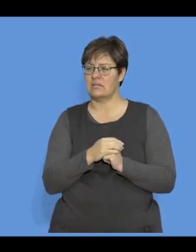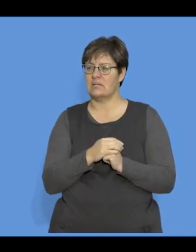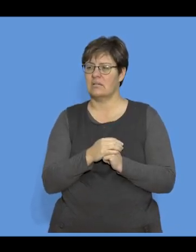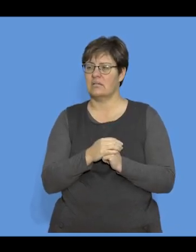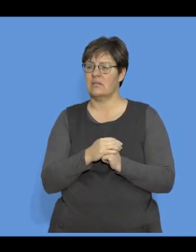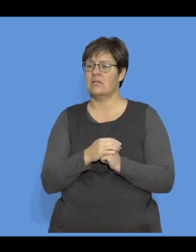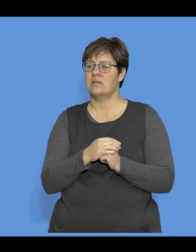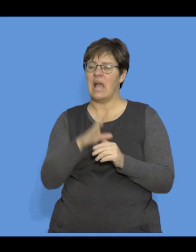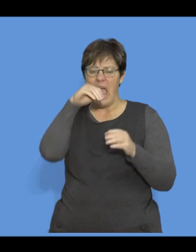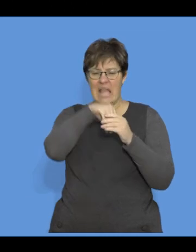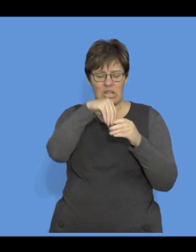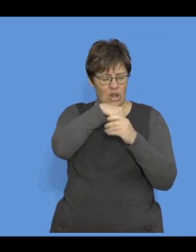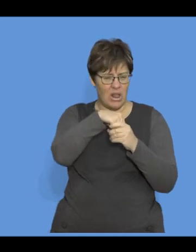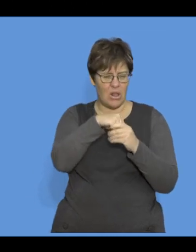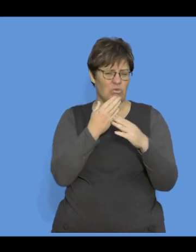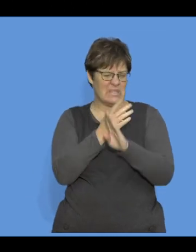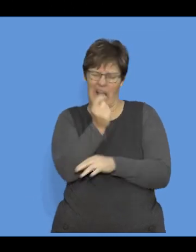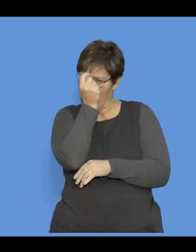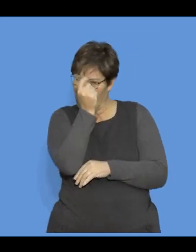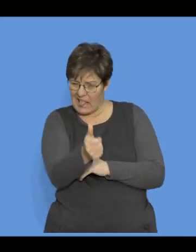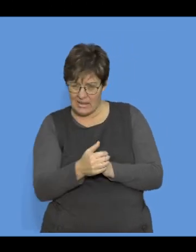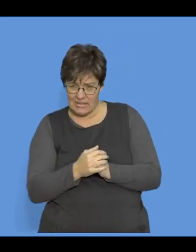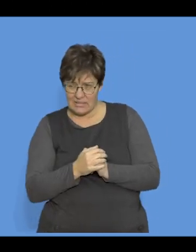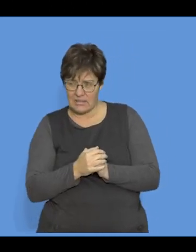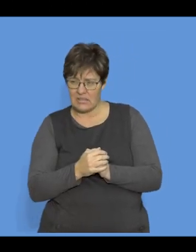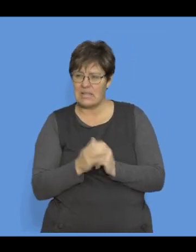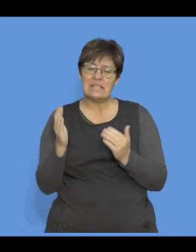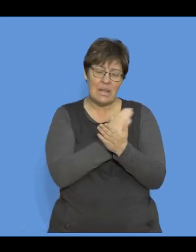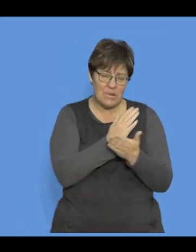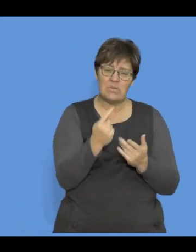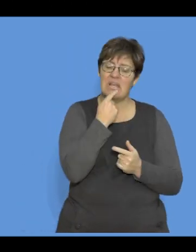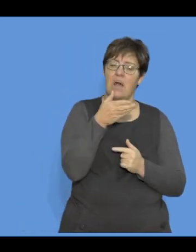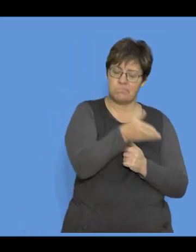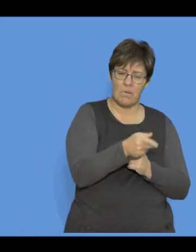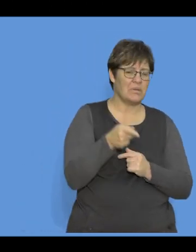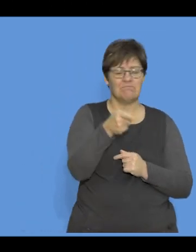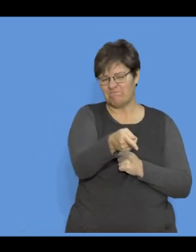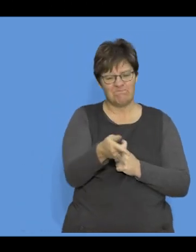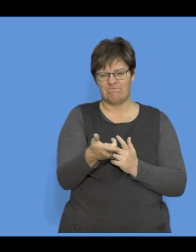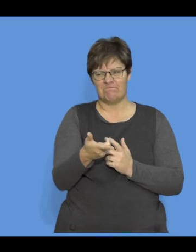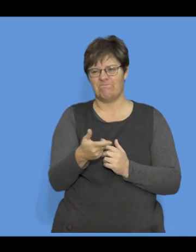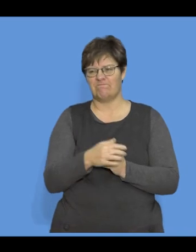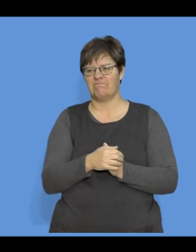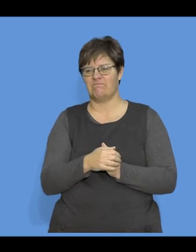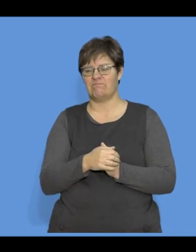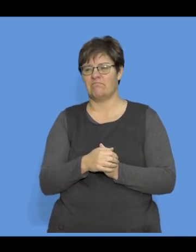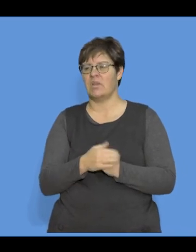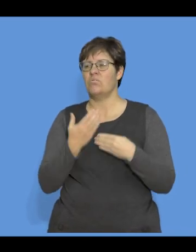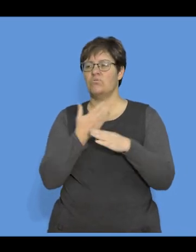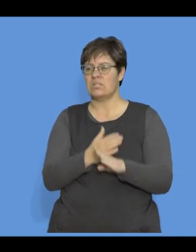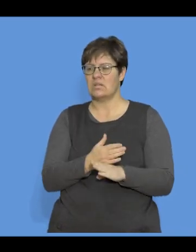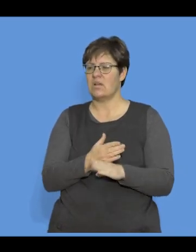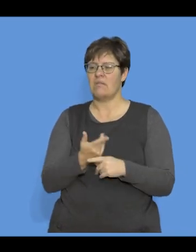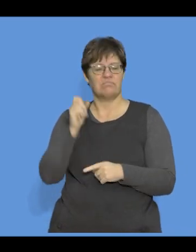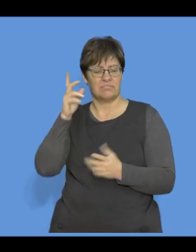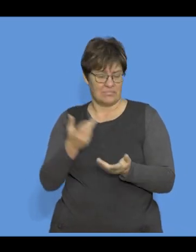internal resistance. In some questions, you'll be told there is internal resistance, but here for the moment, this resistance is negligible.